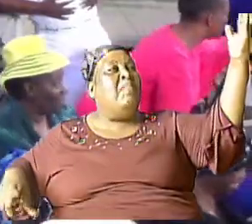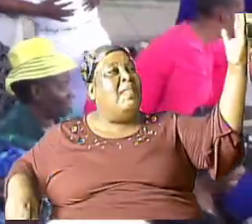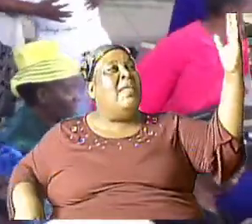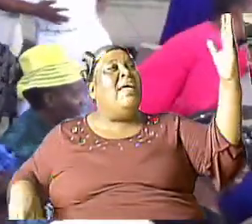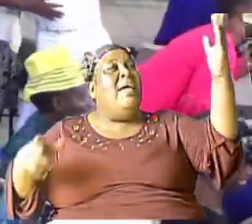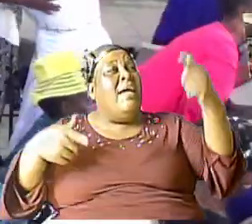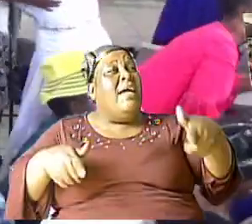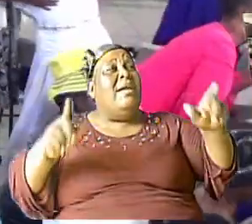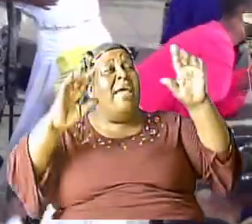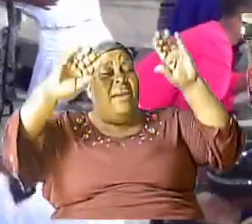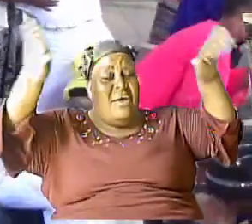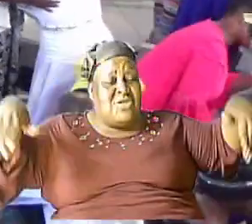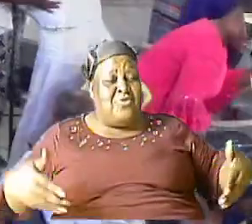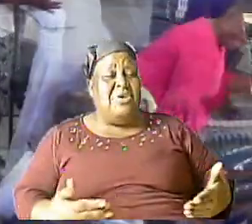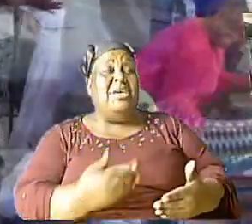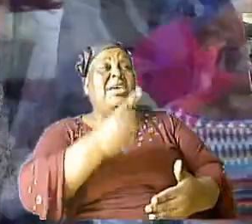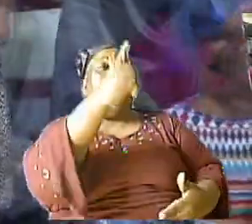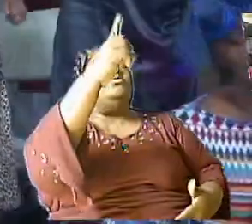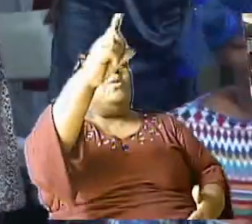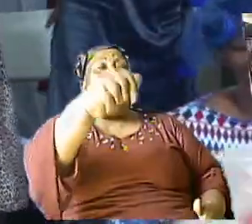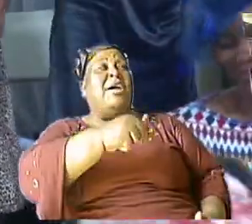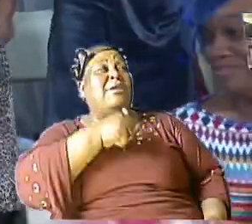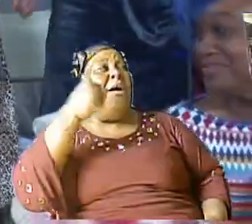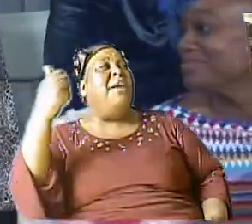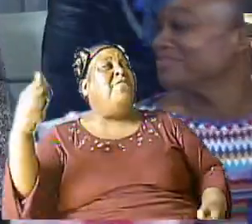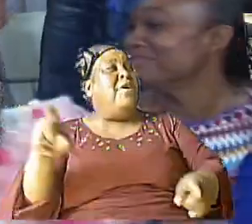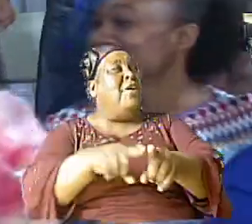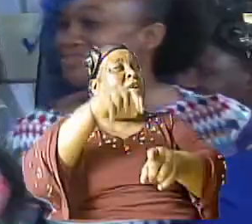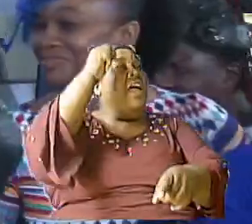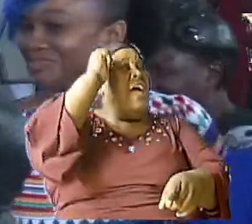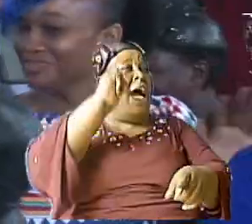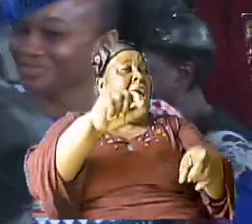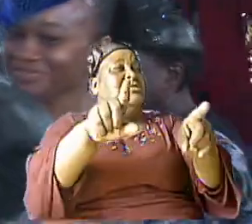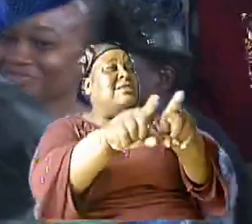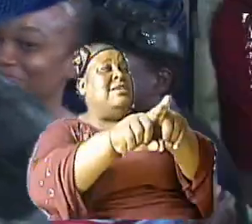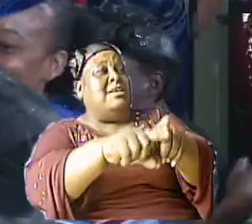together in the Lord. Oh yes. Let us meet one